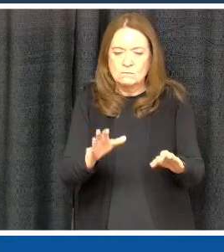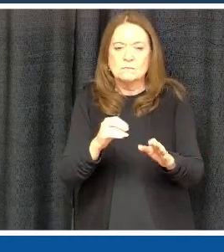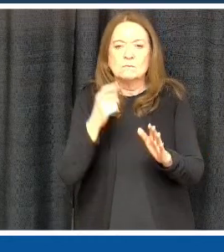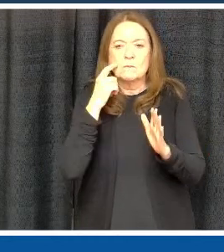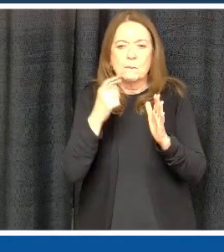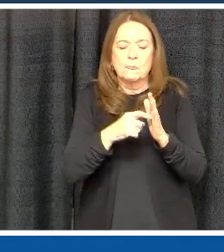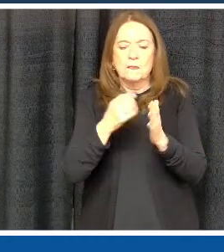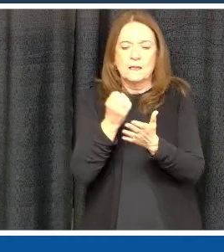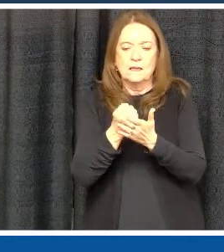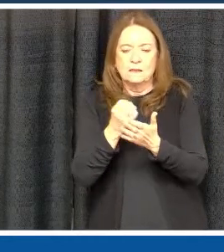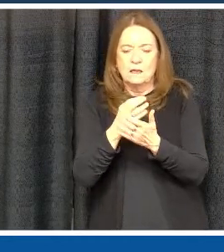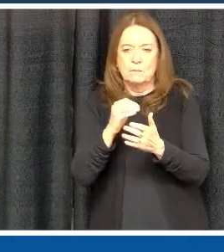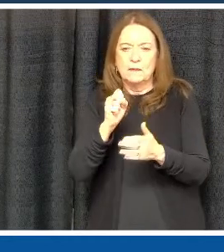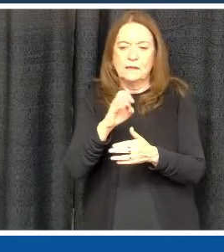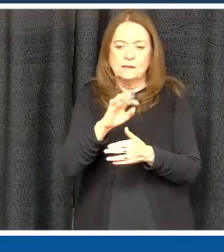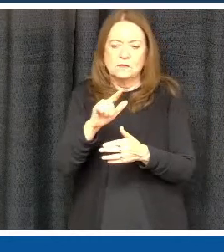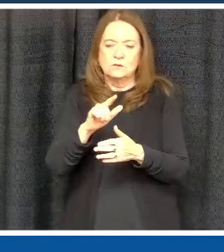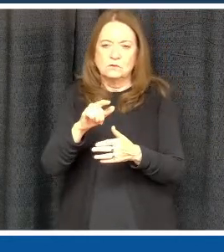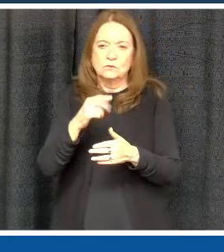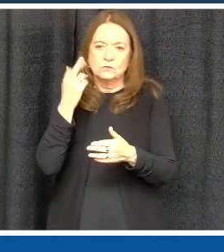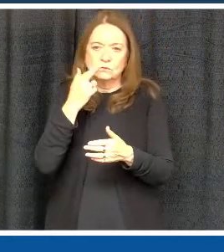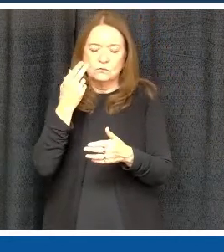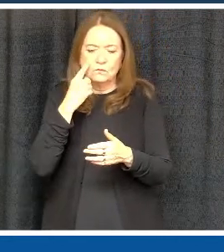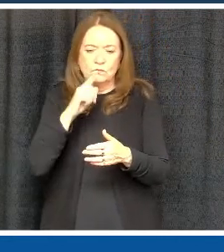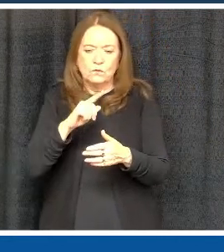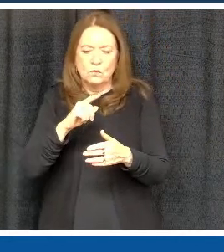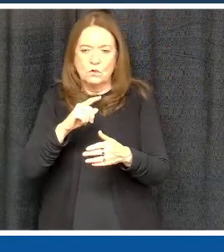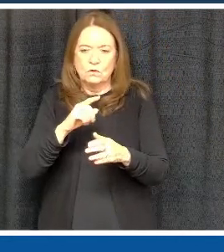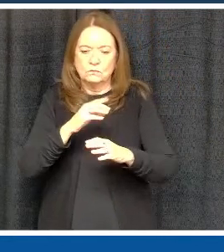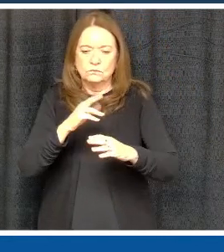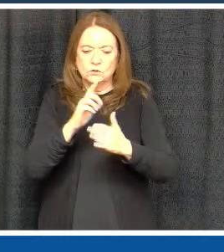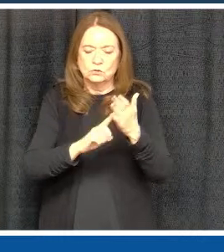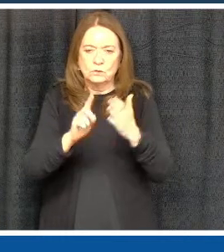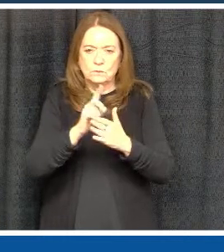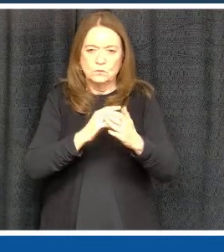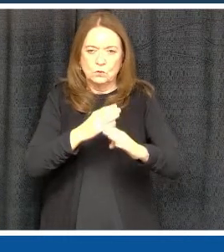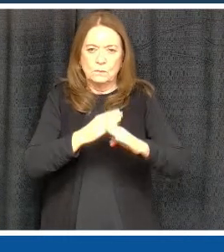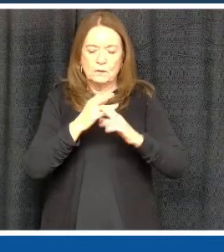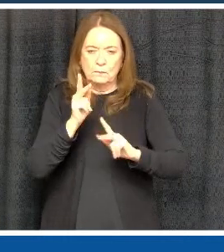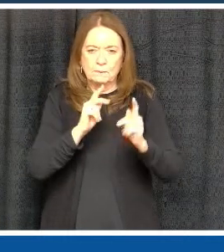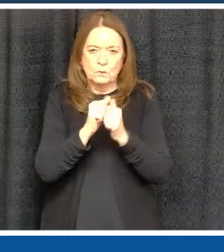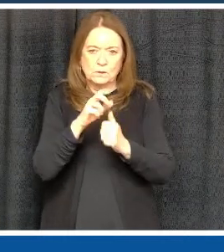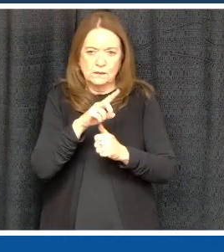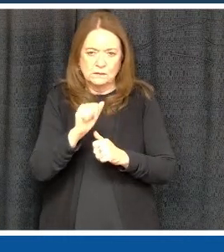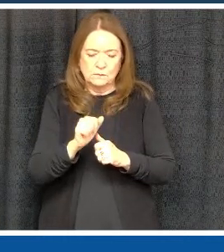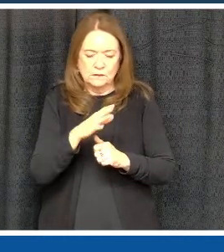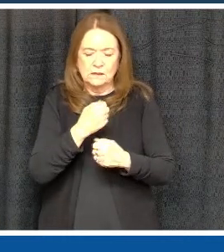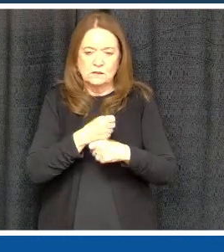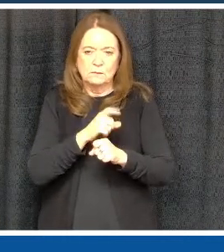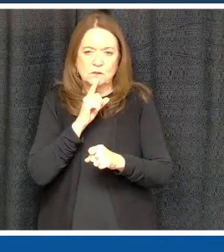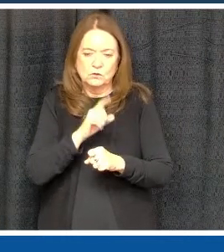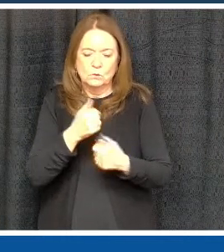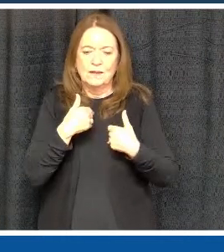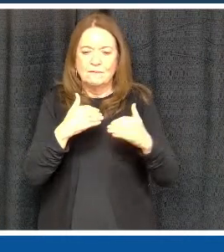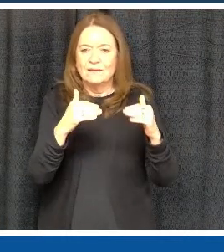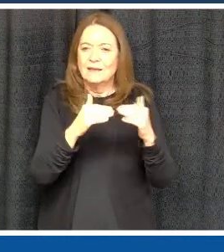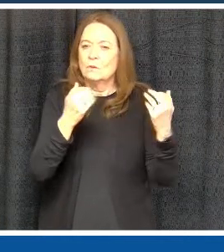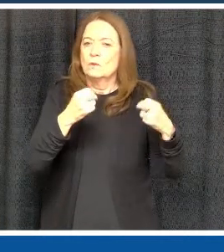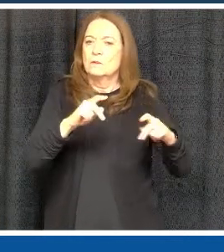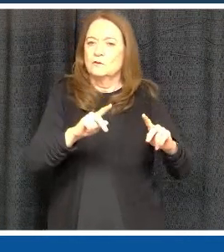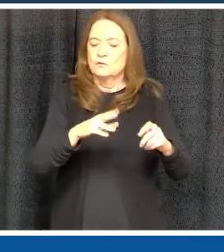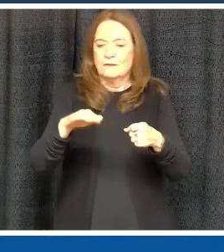economic and social costs of discriminatory barriers for individuals with disabilities, aiming to ensure equal opportunities and